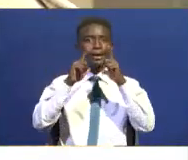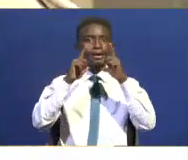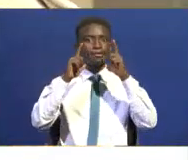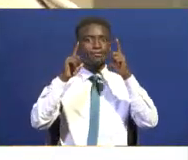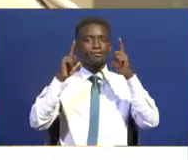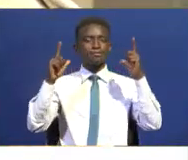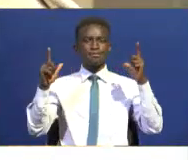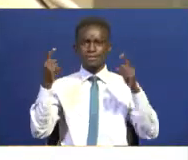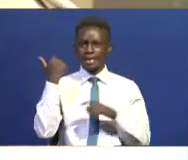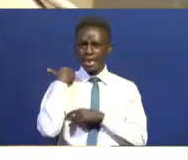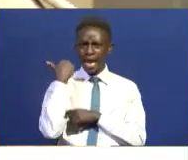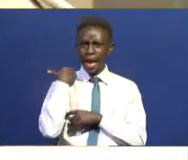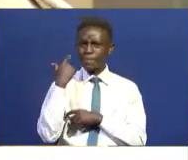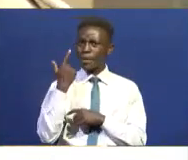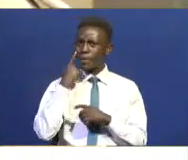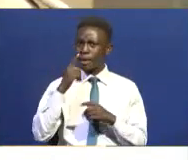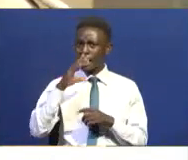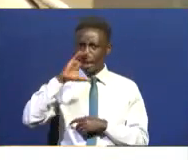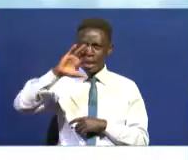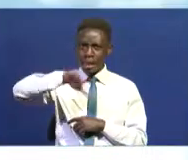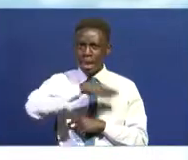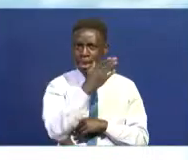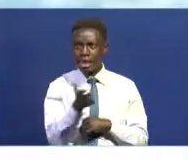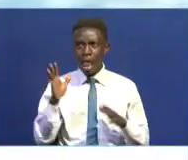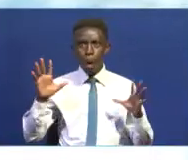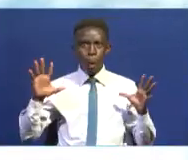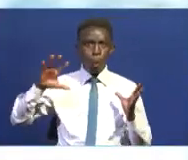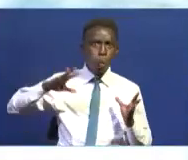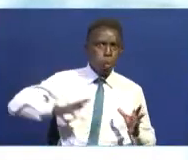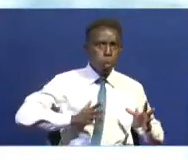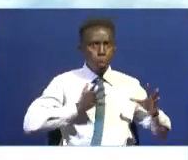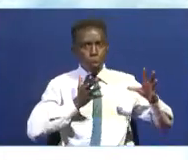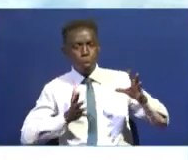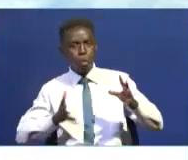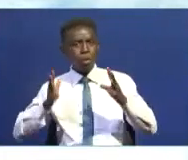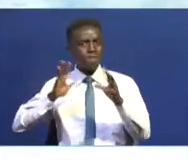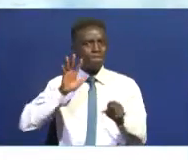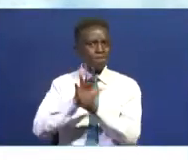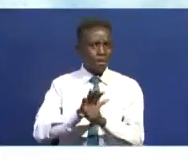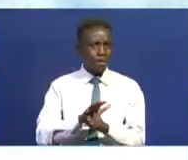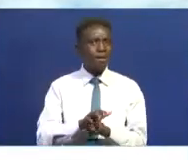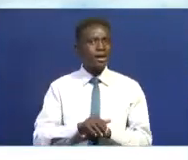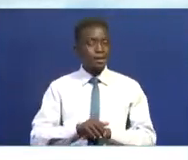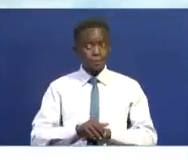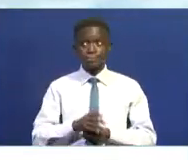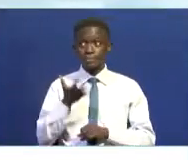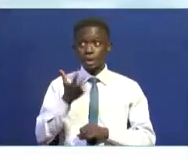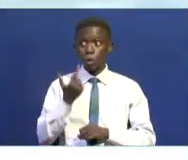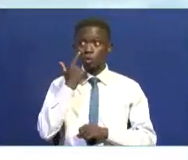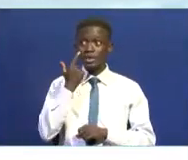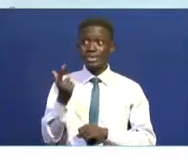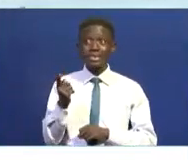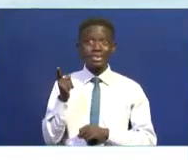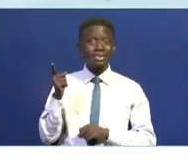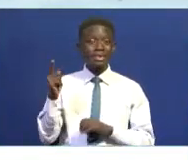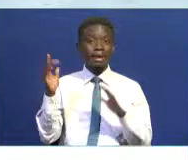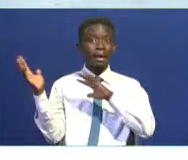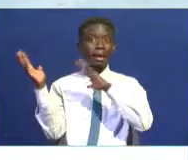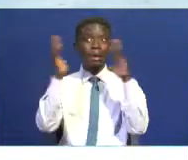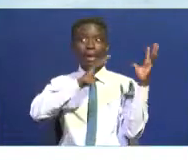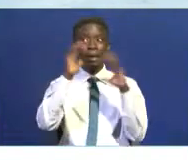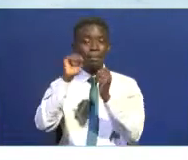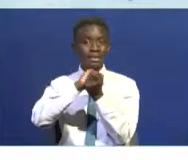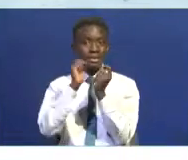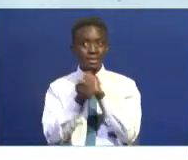of elephants at any one given time. Moreover, the swamps serve as a crucial buffer against the climate change, acting as